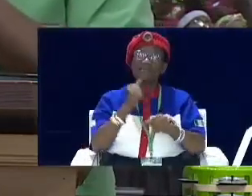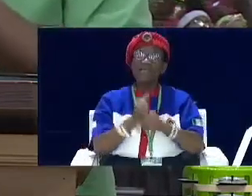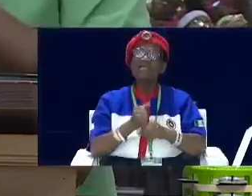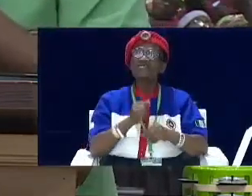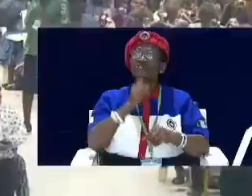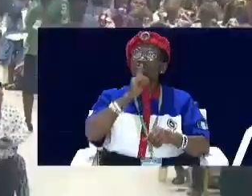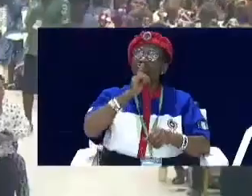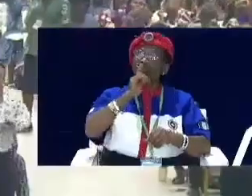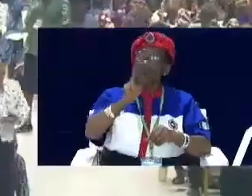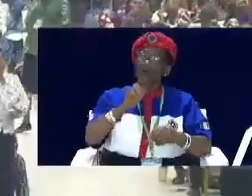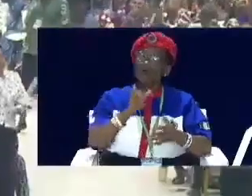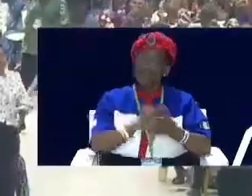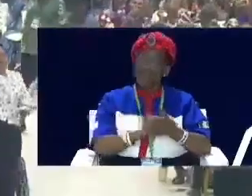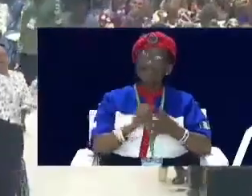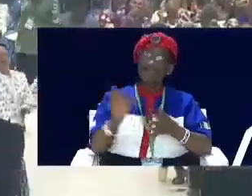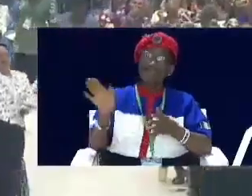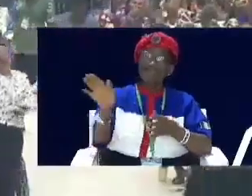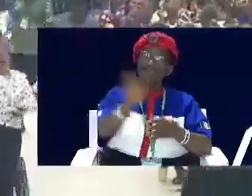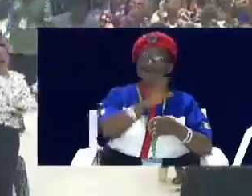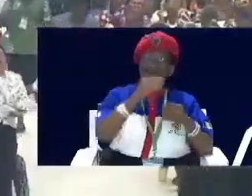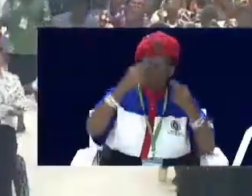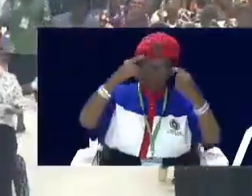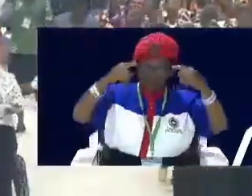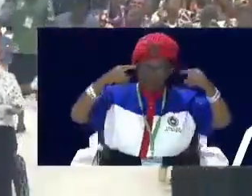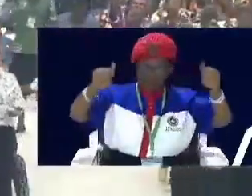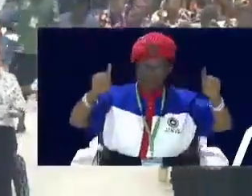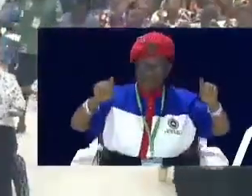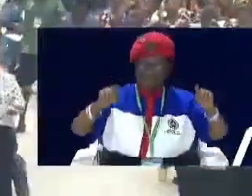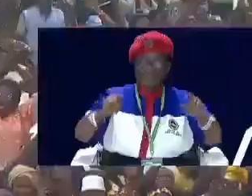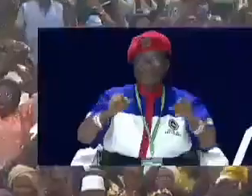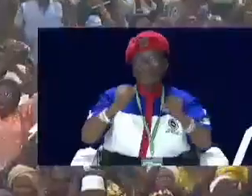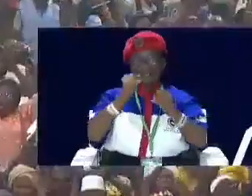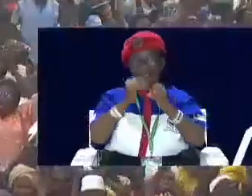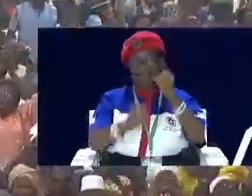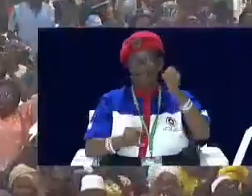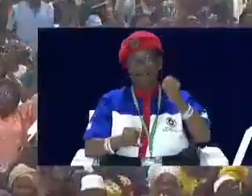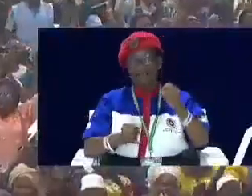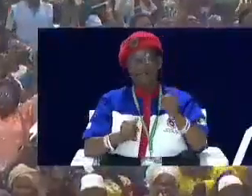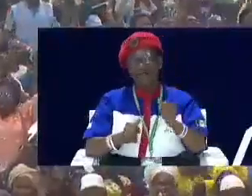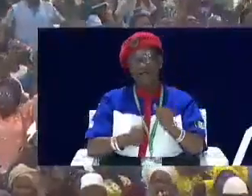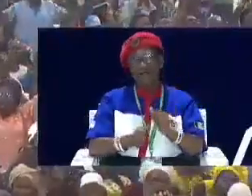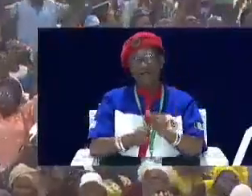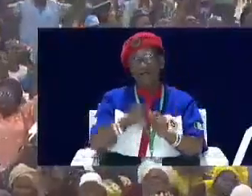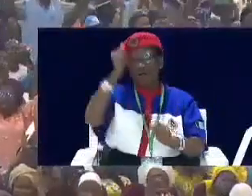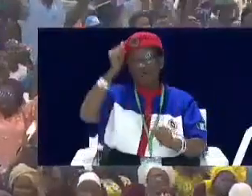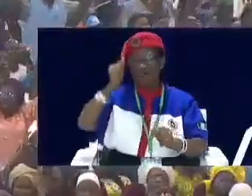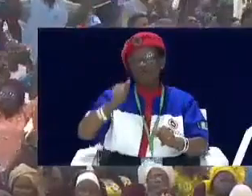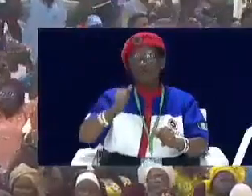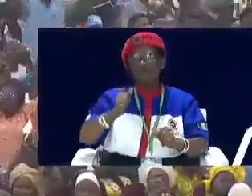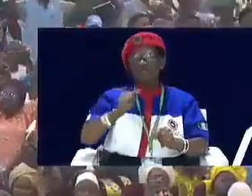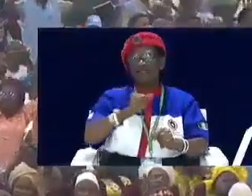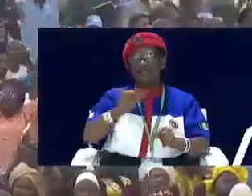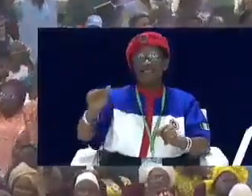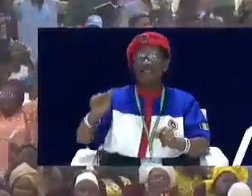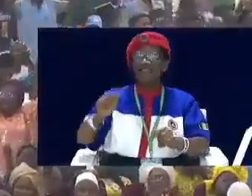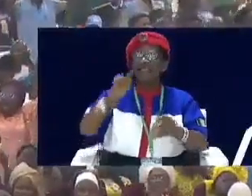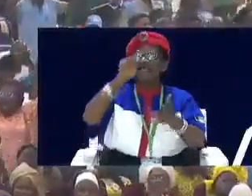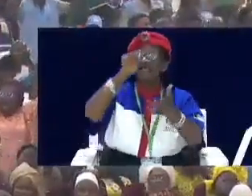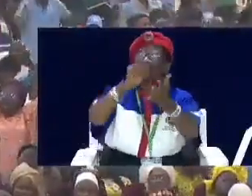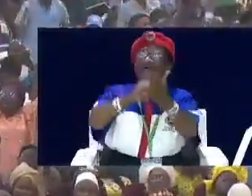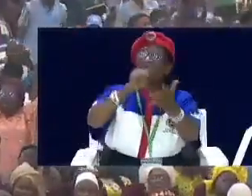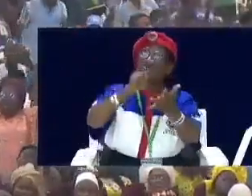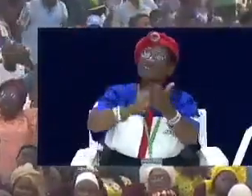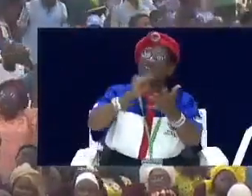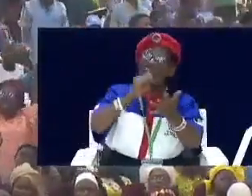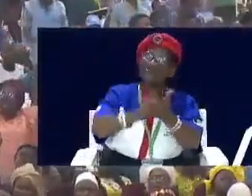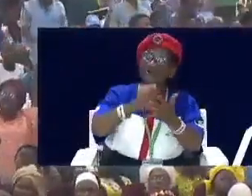1,000 years. Mari daju pe itan aseyori